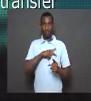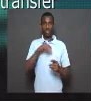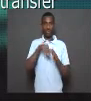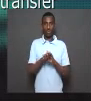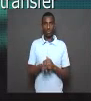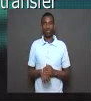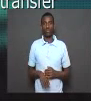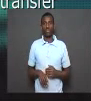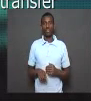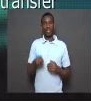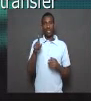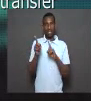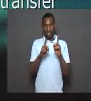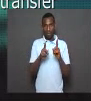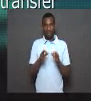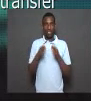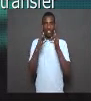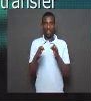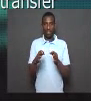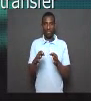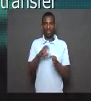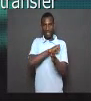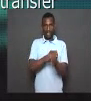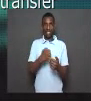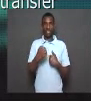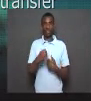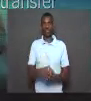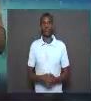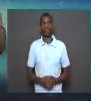without a transfer of energy.